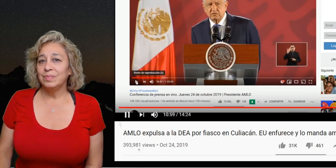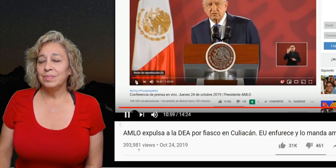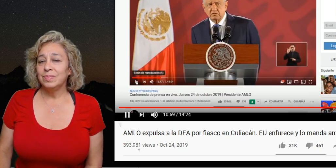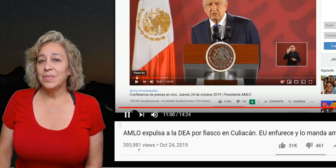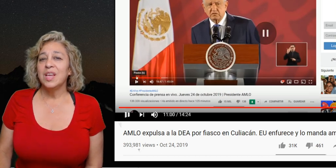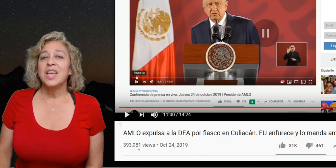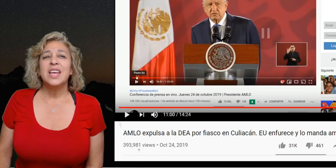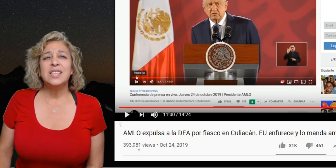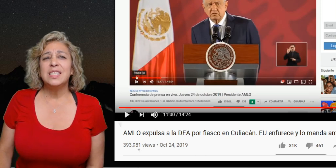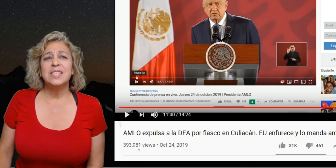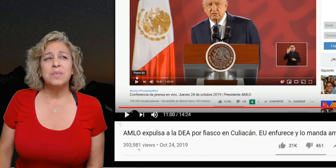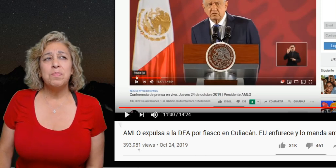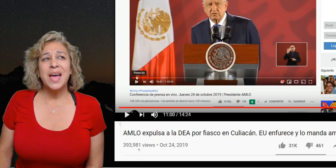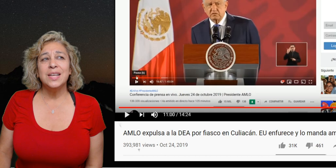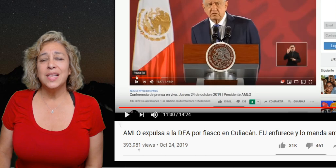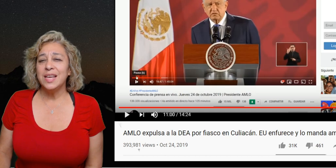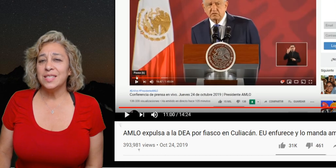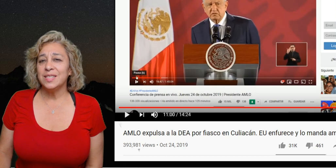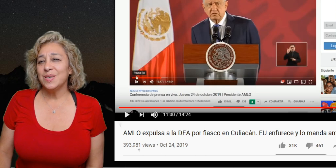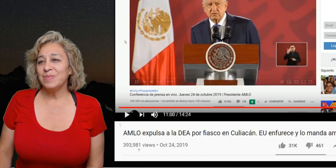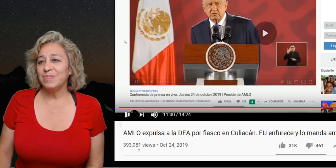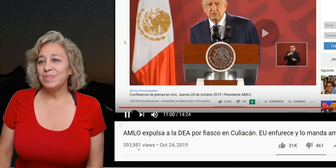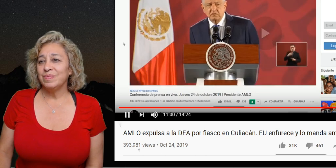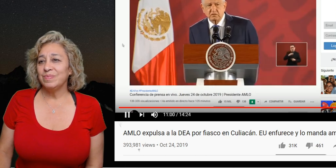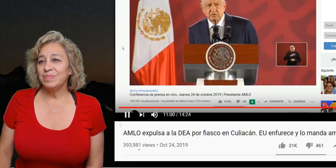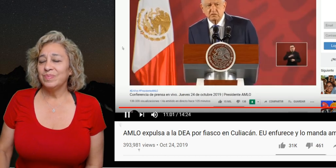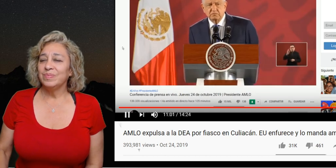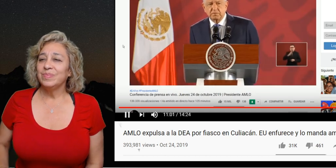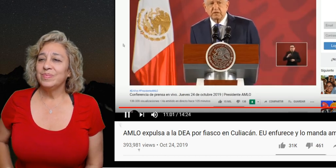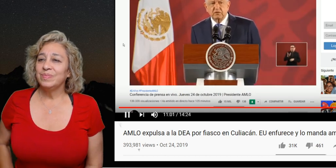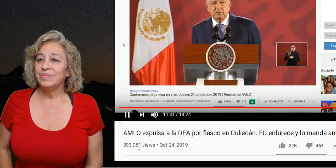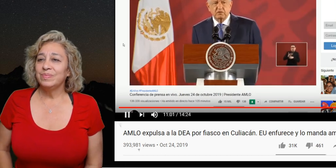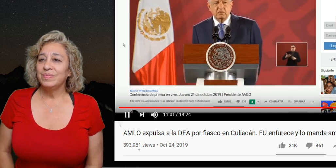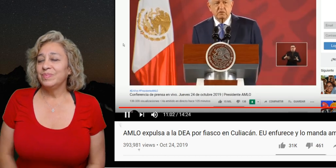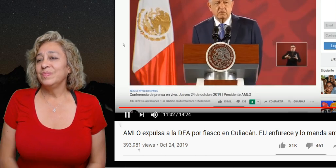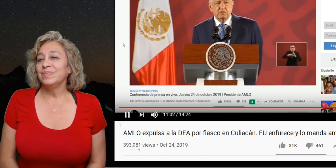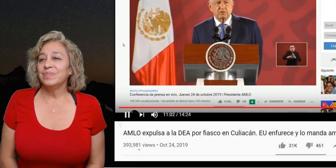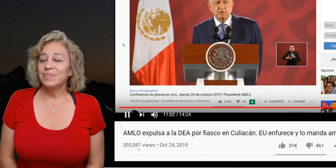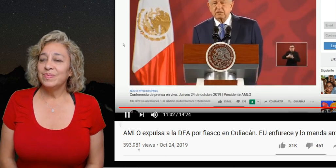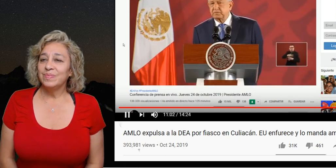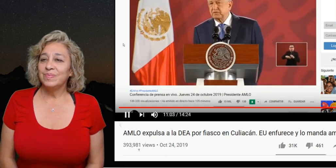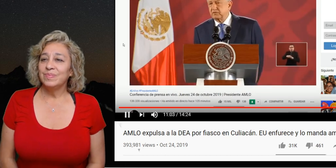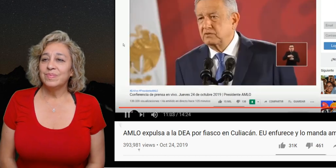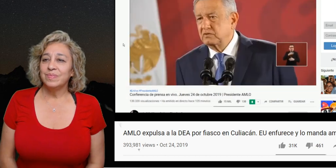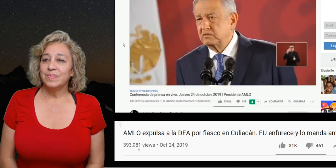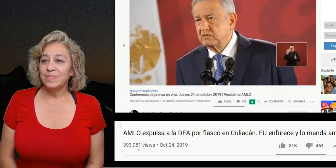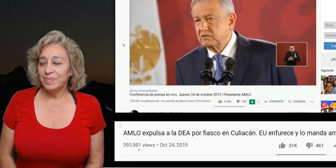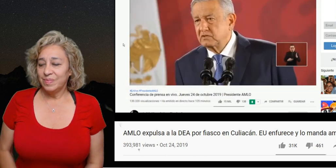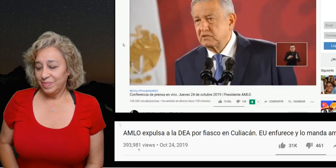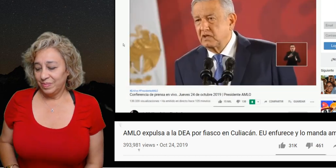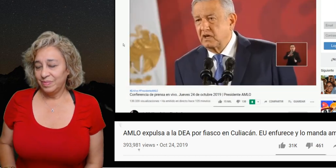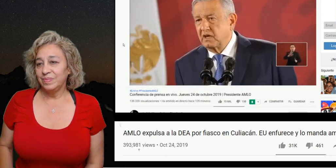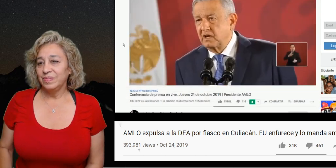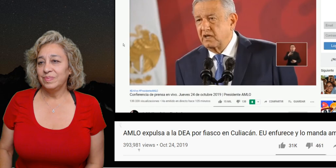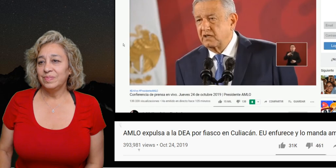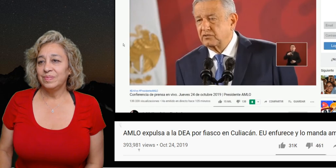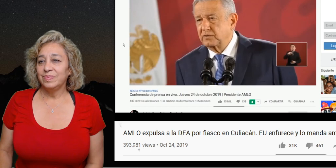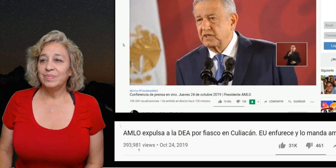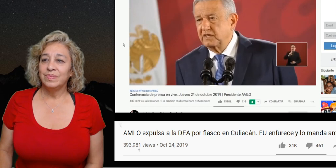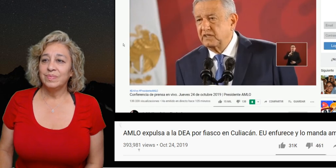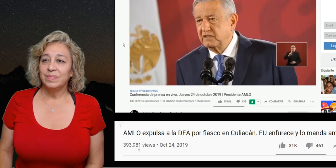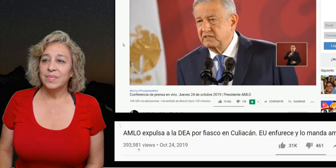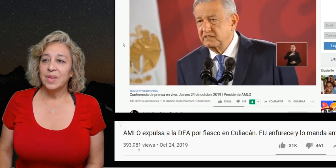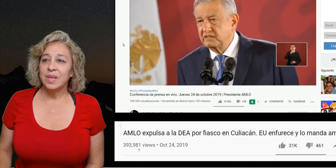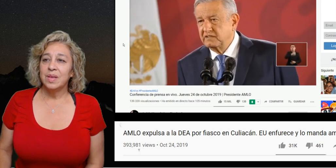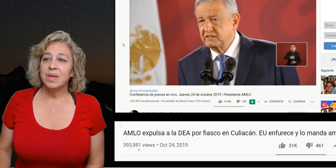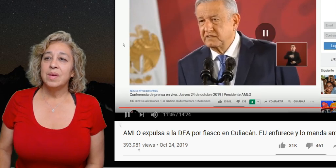gusto incluso. He says it's in bad taste. Pero con respecto a la